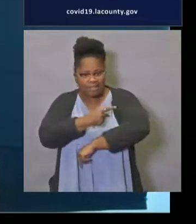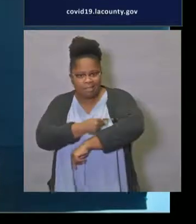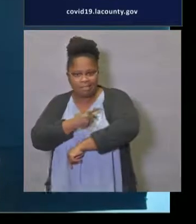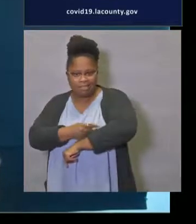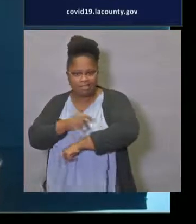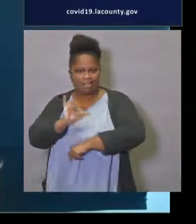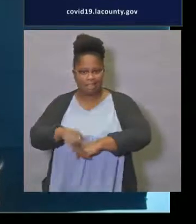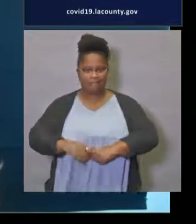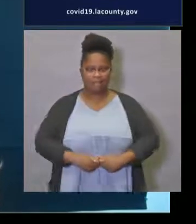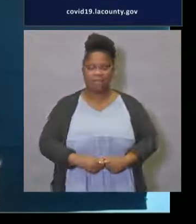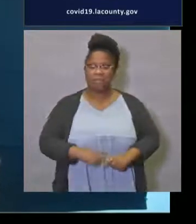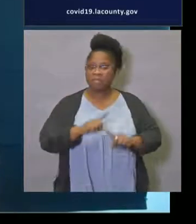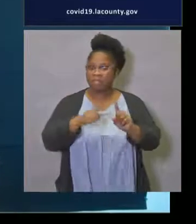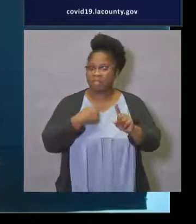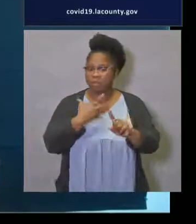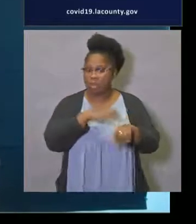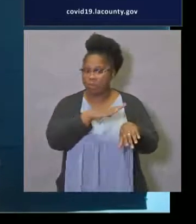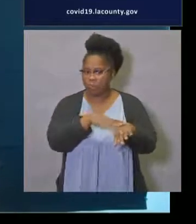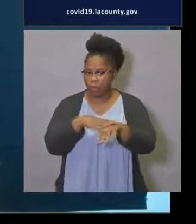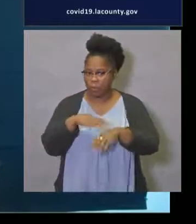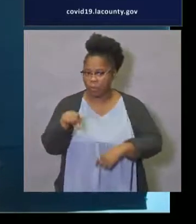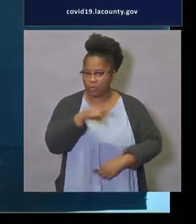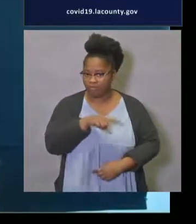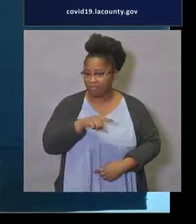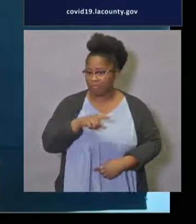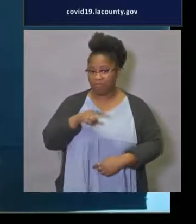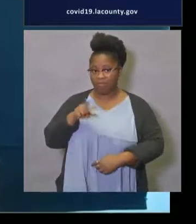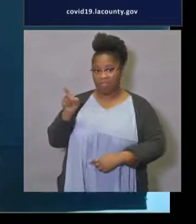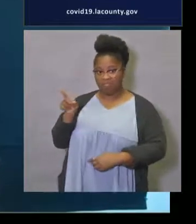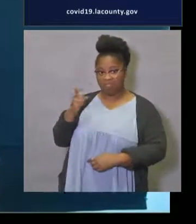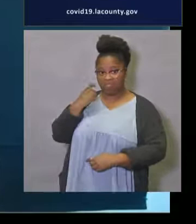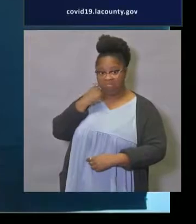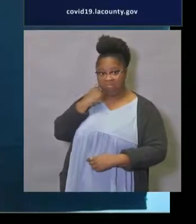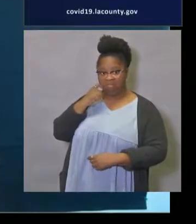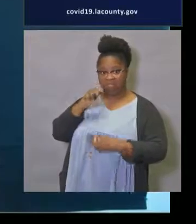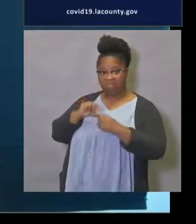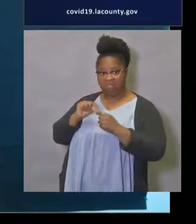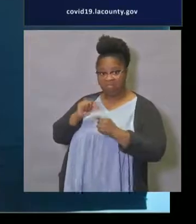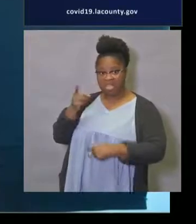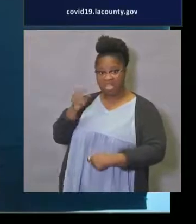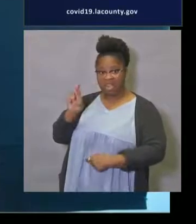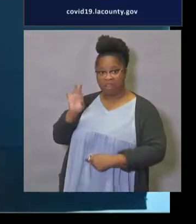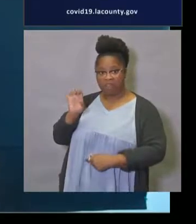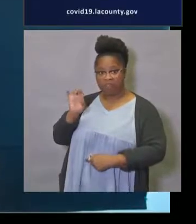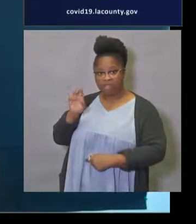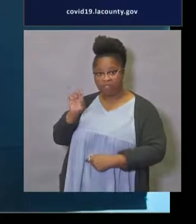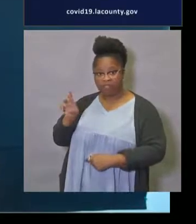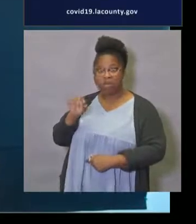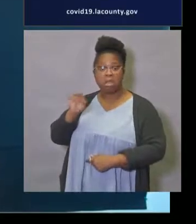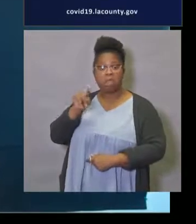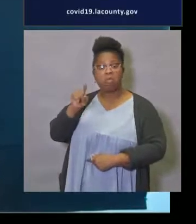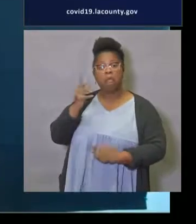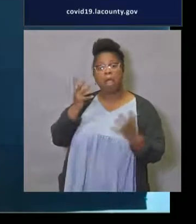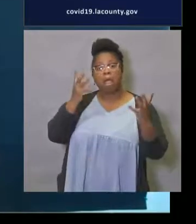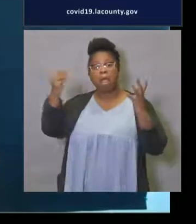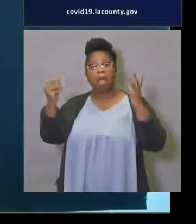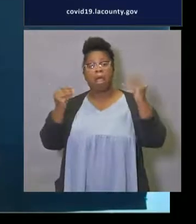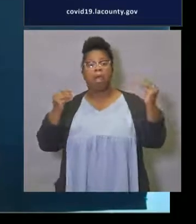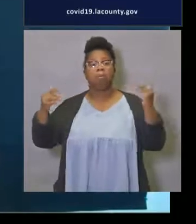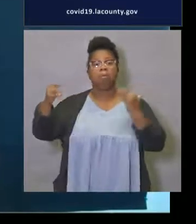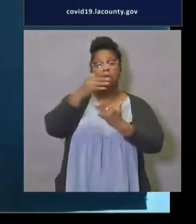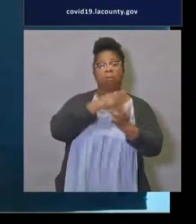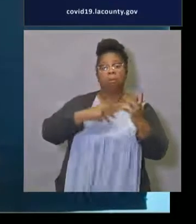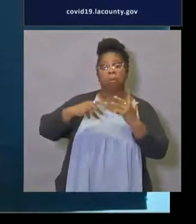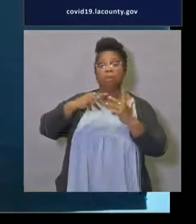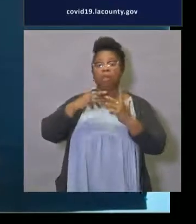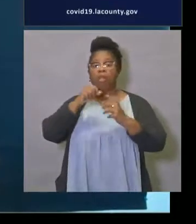I do want to add a note of caution. Just as Dr. Ferrer just said, an increase in the behaviors that facilitate transmission can still